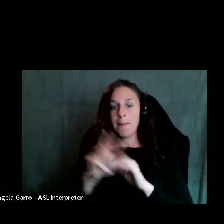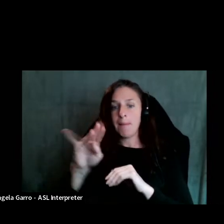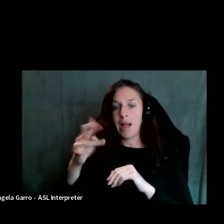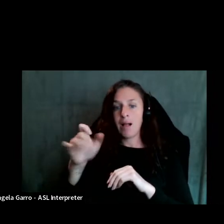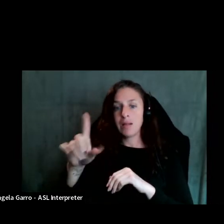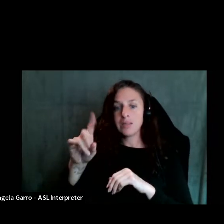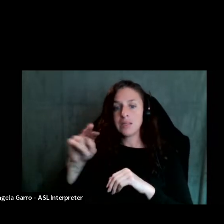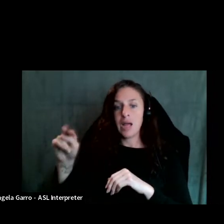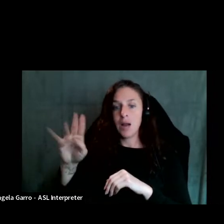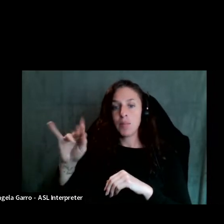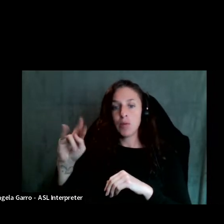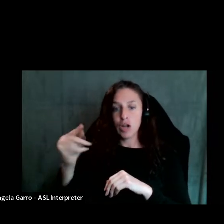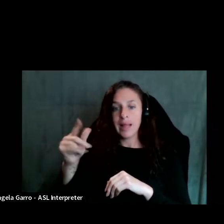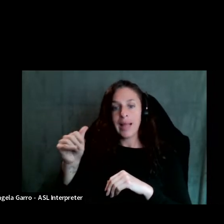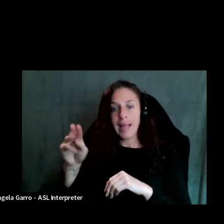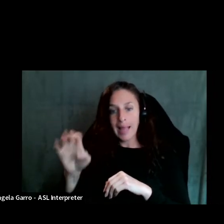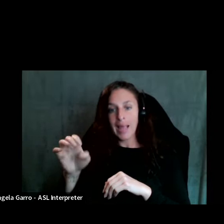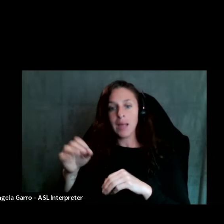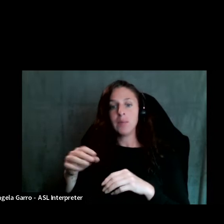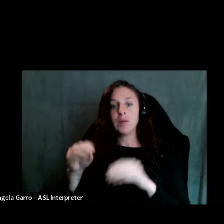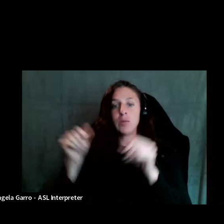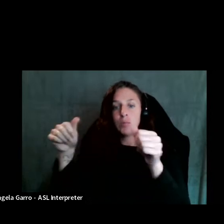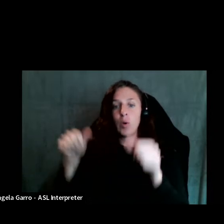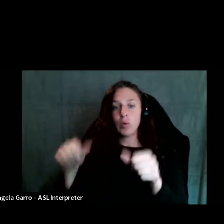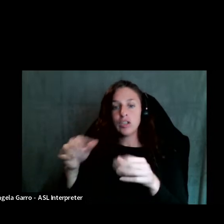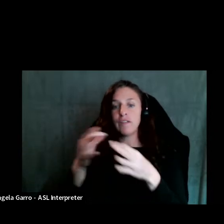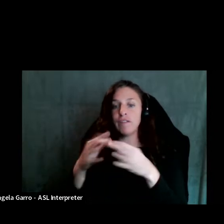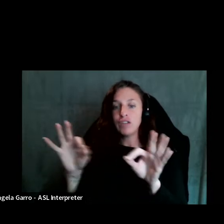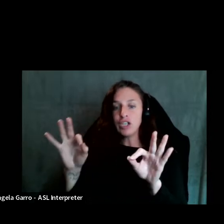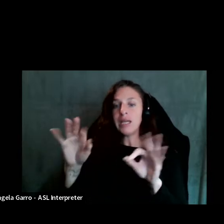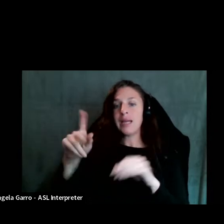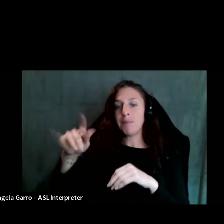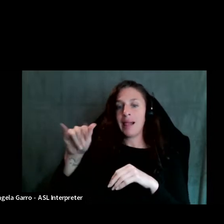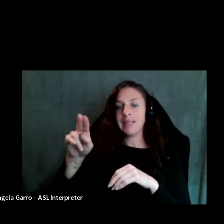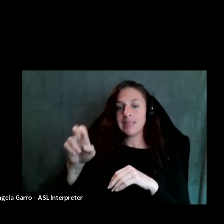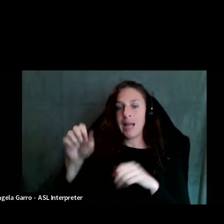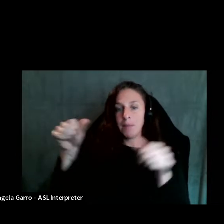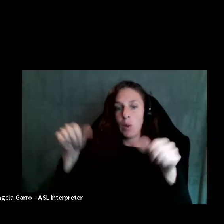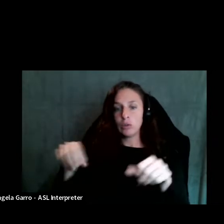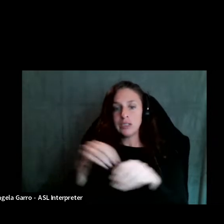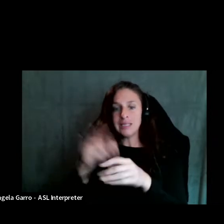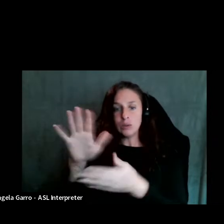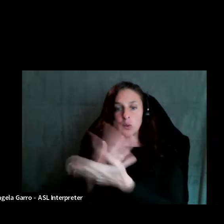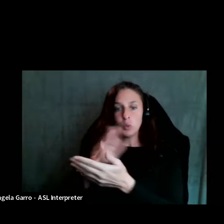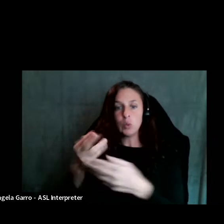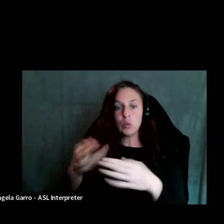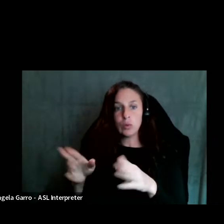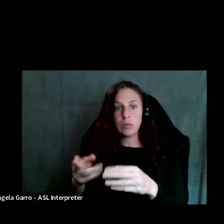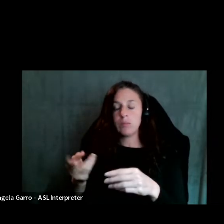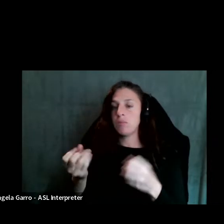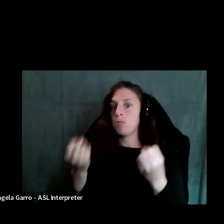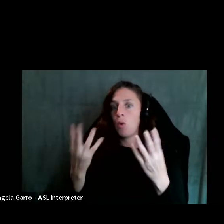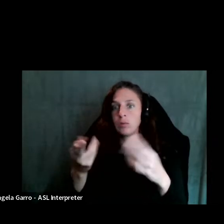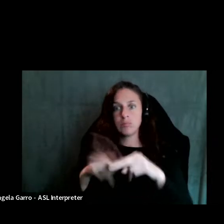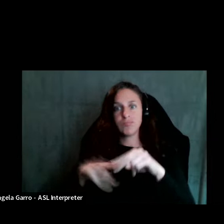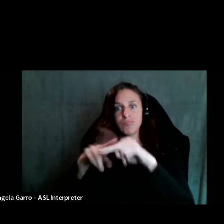biology teacher, posted Free Palestine posters in his schoolroom, and multiple escalations took to take those signs down. And